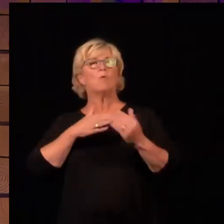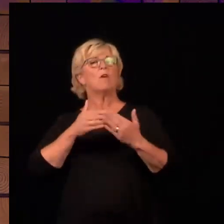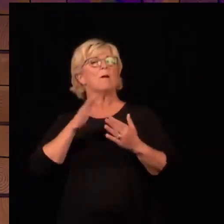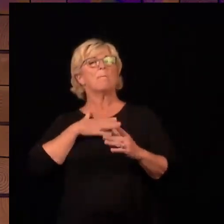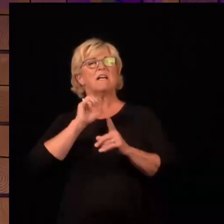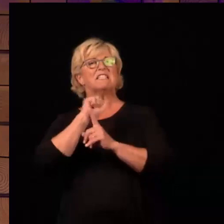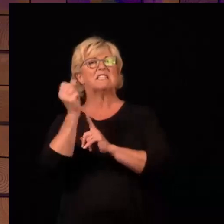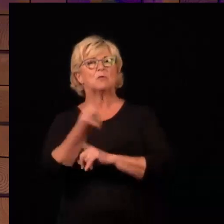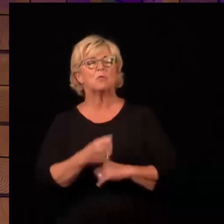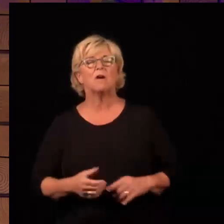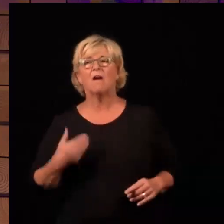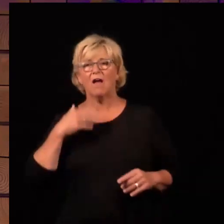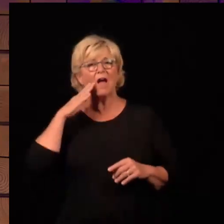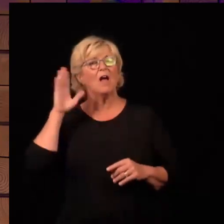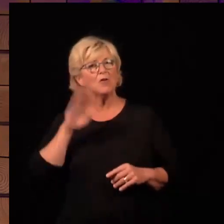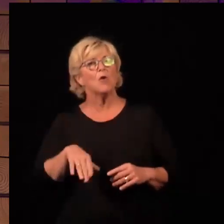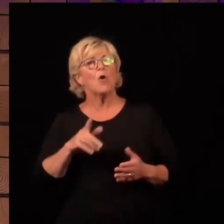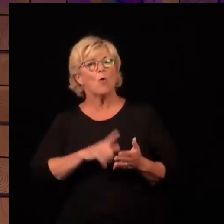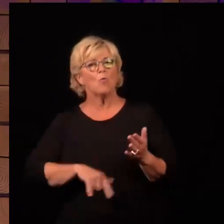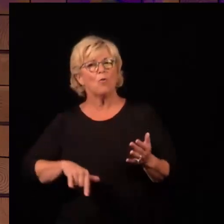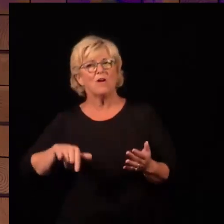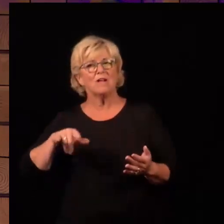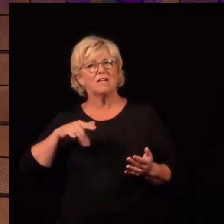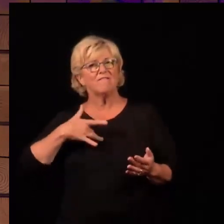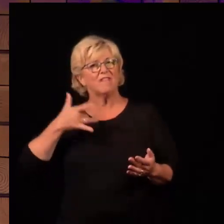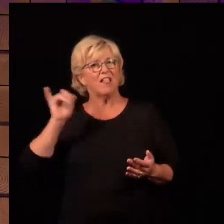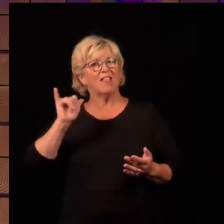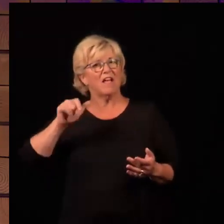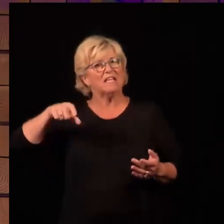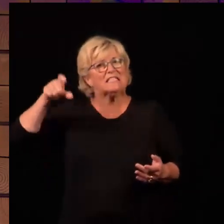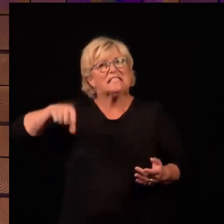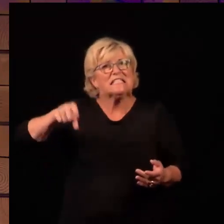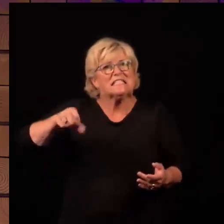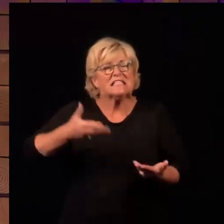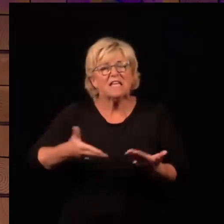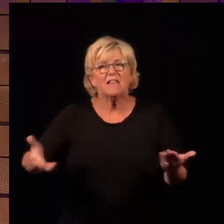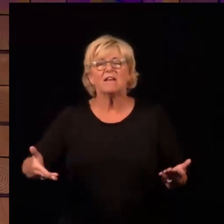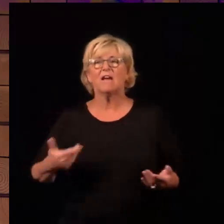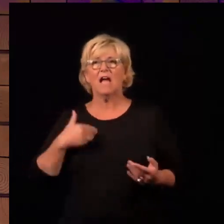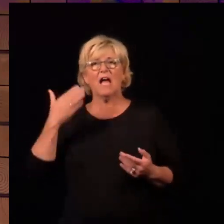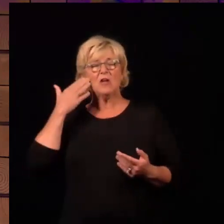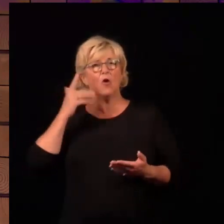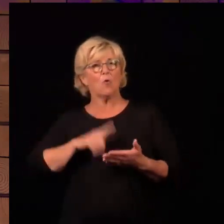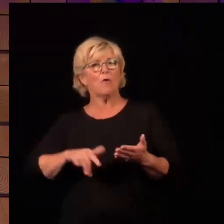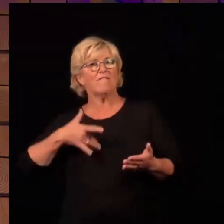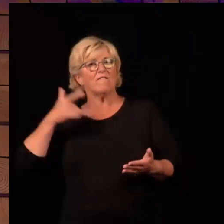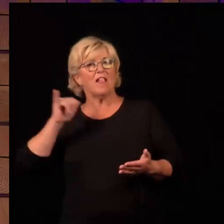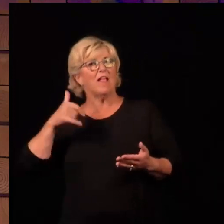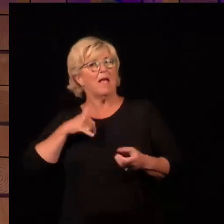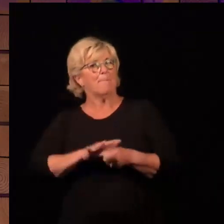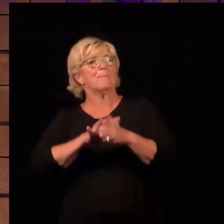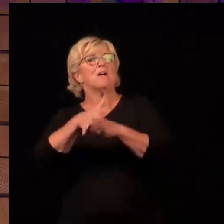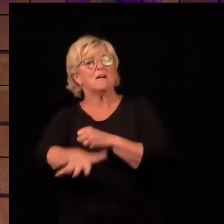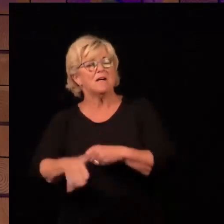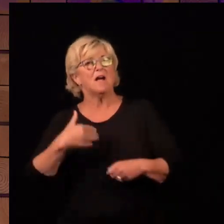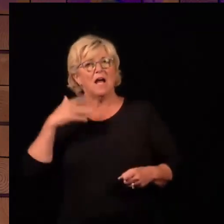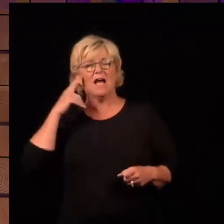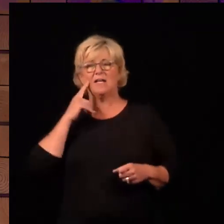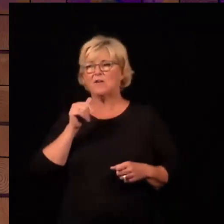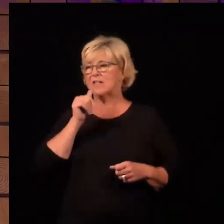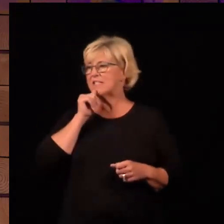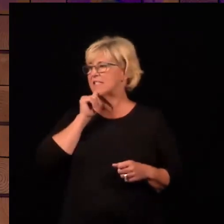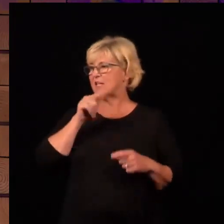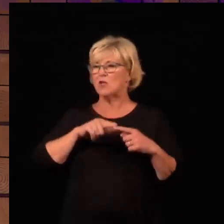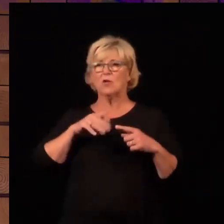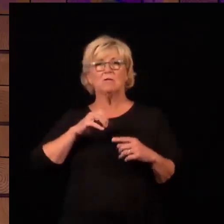circumstances. I know what it is to be in need. I know what it is to have plenty. I've learned the secret of being